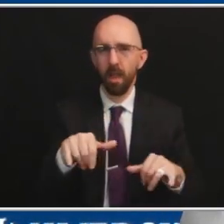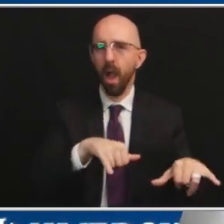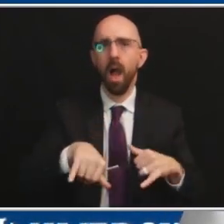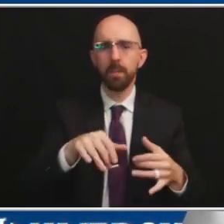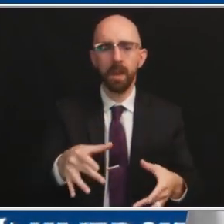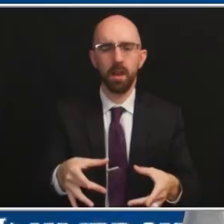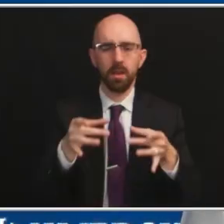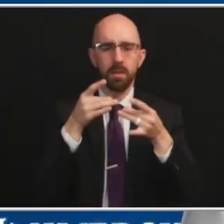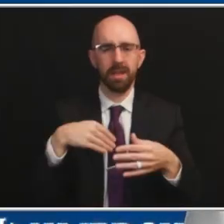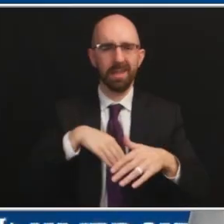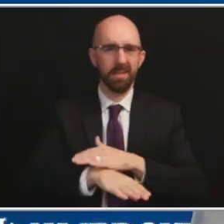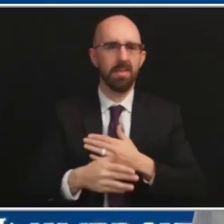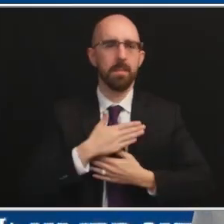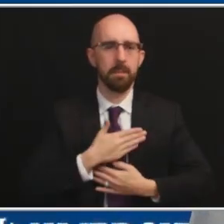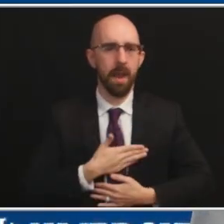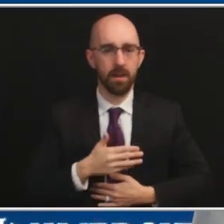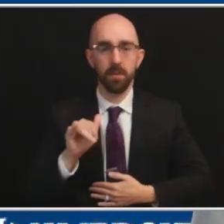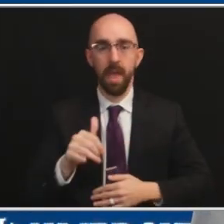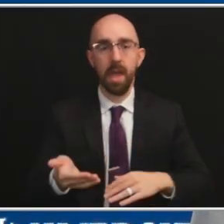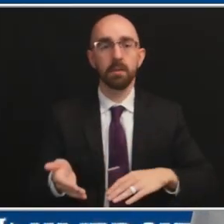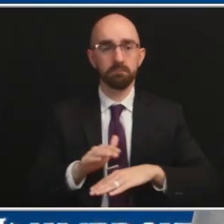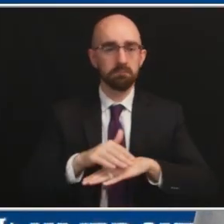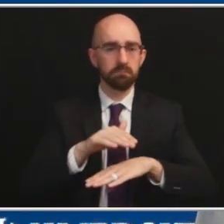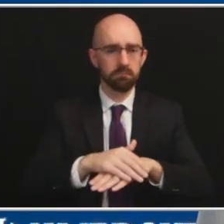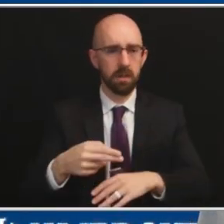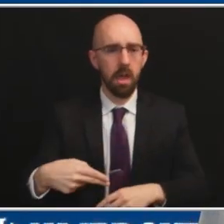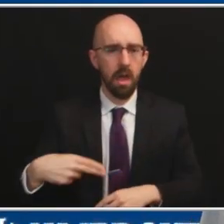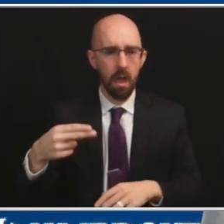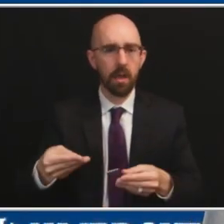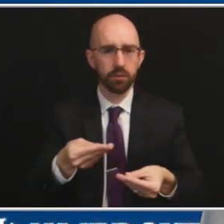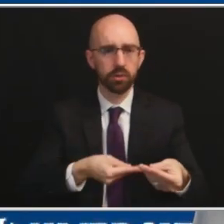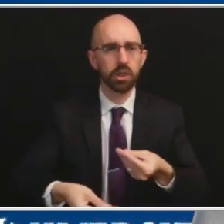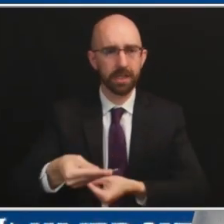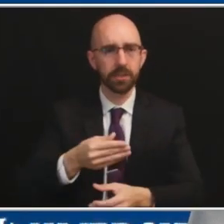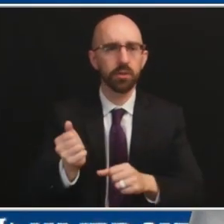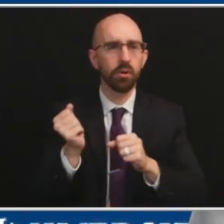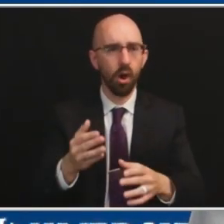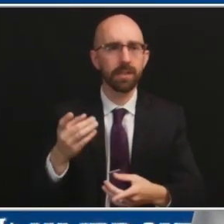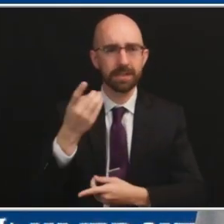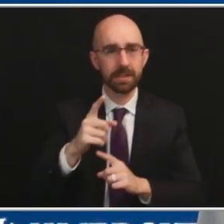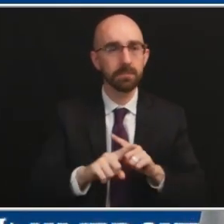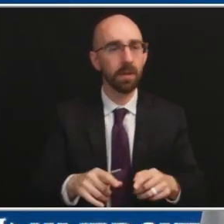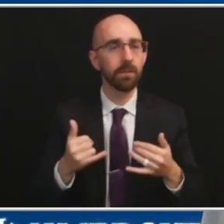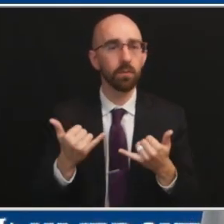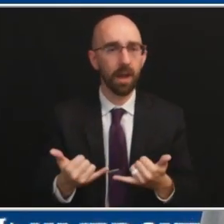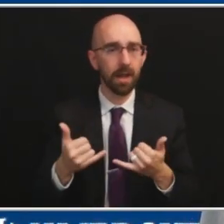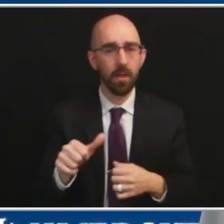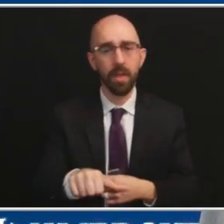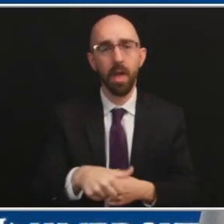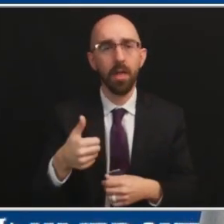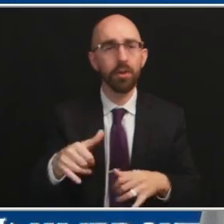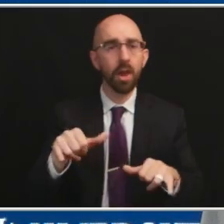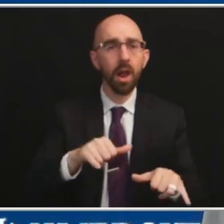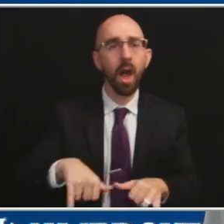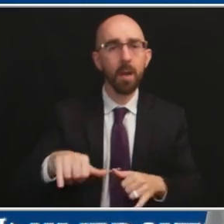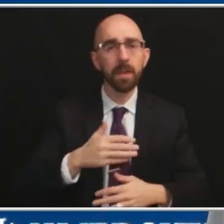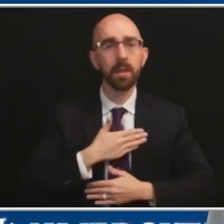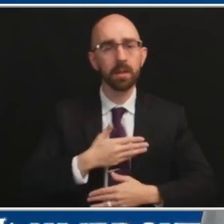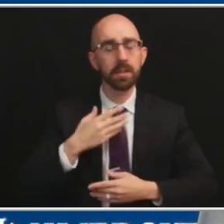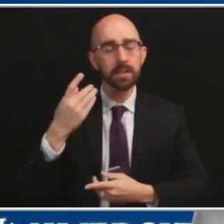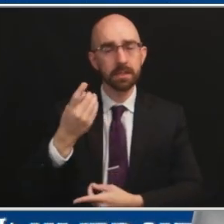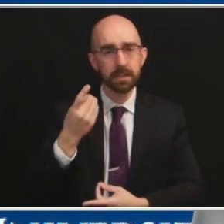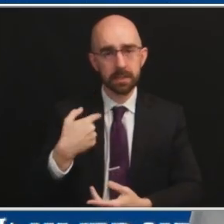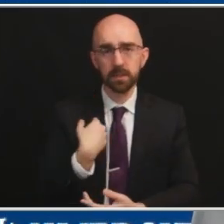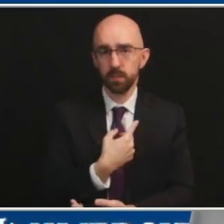that is increasing or fairly high circulation, causing disease. But right now, the other common respiratory viruses that we generally talk